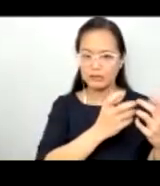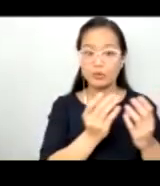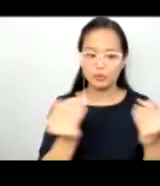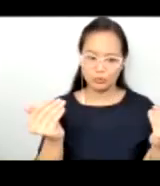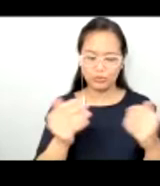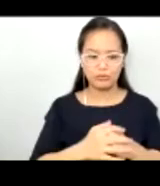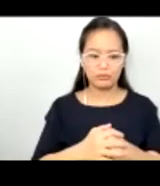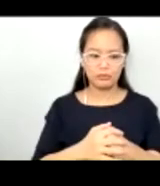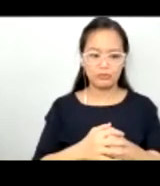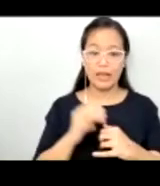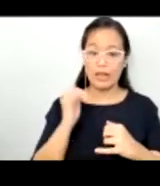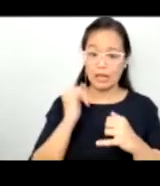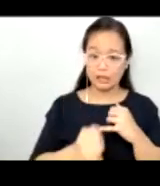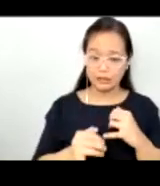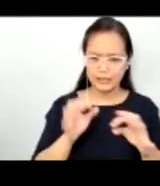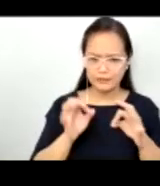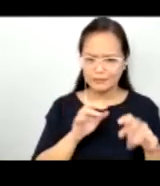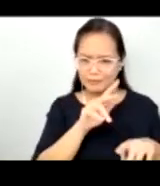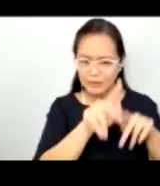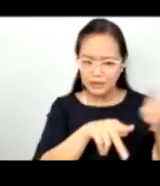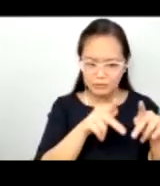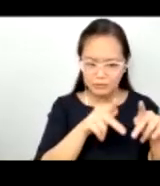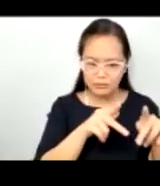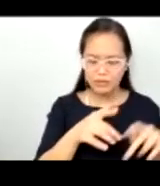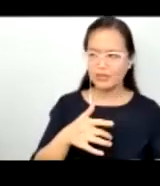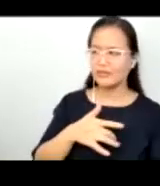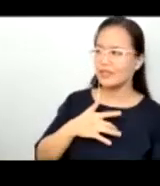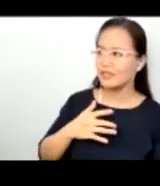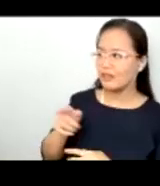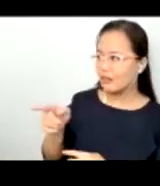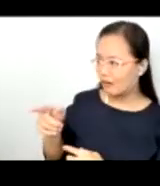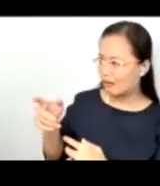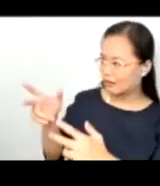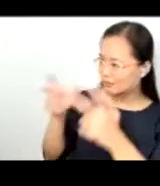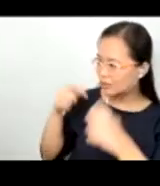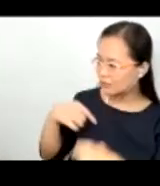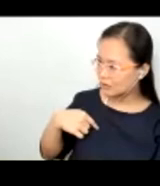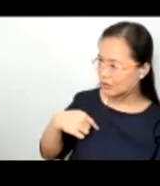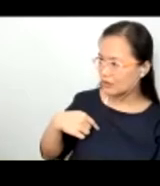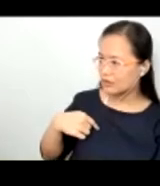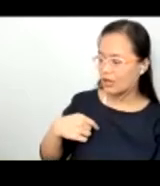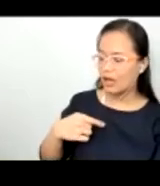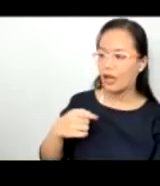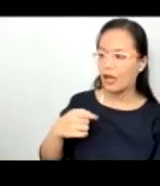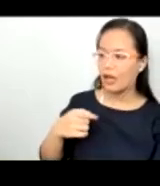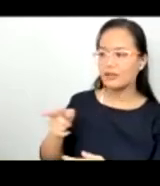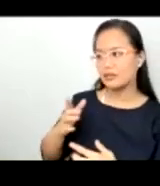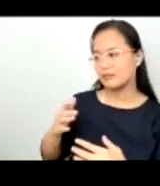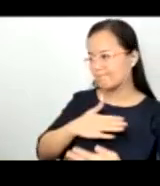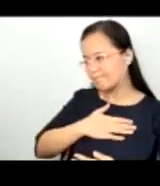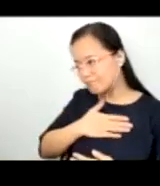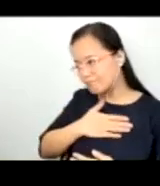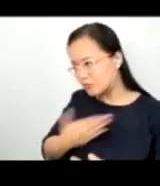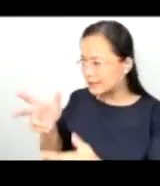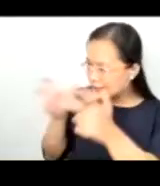when people feel heard, then they are more willing to listen to you. And that is what she means, that you